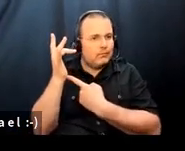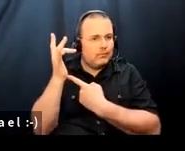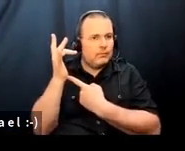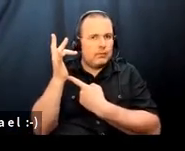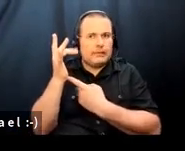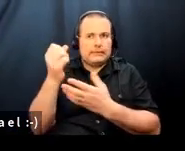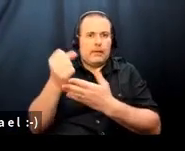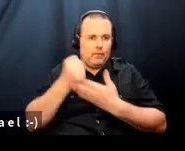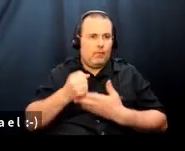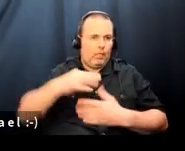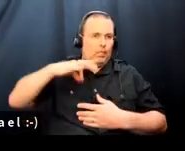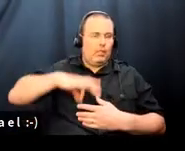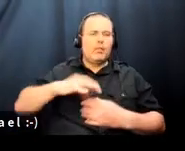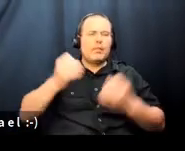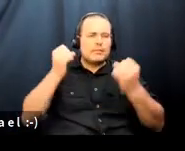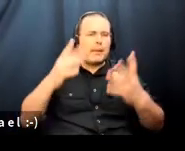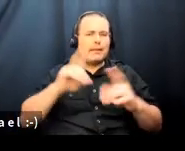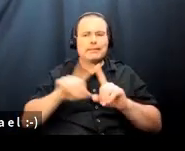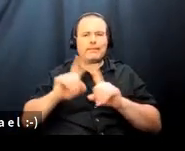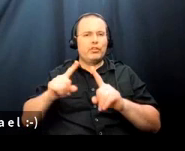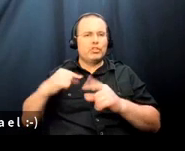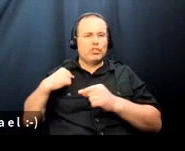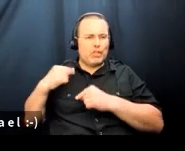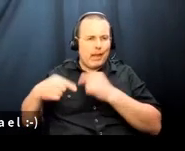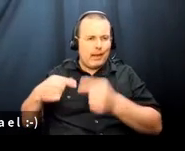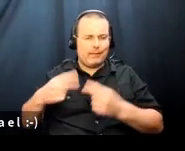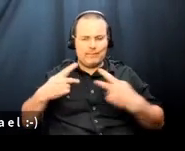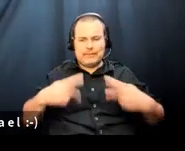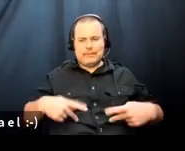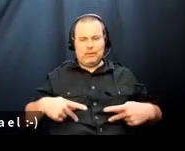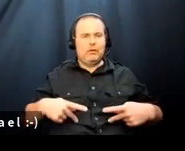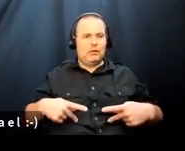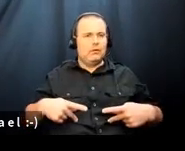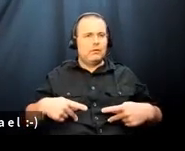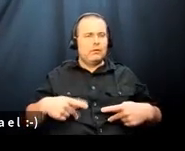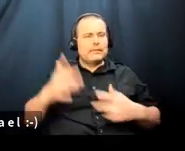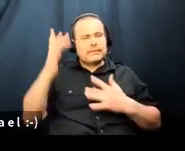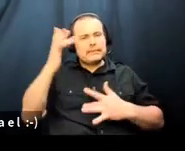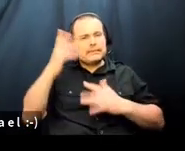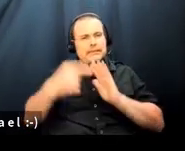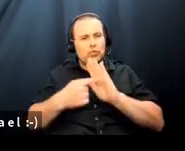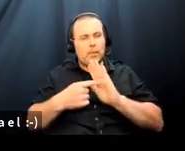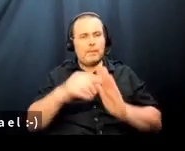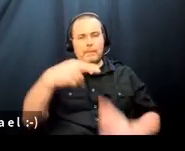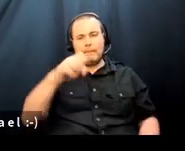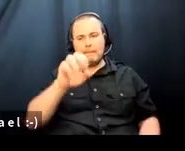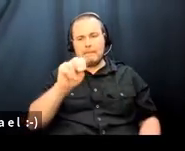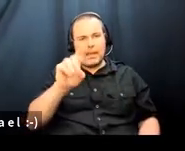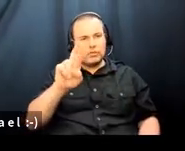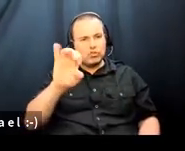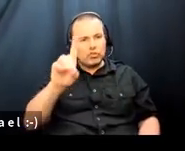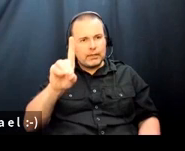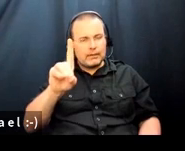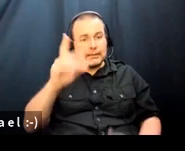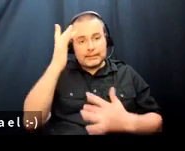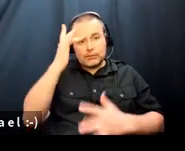genetic syndromes and a lot of physical syndromes. I think of one, Pendred syndrome. Pendred syndrome is